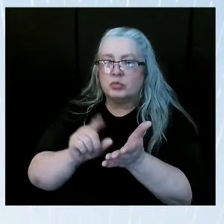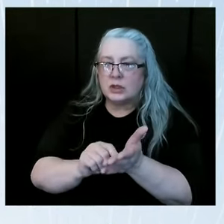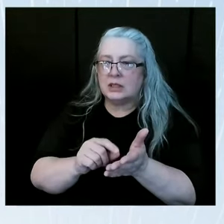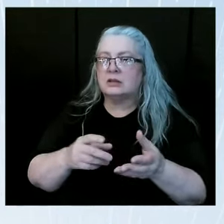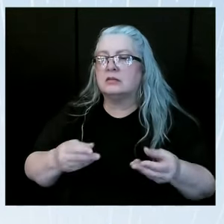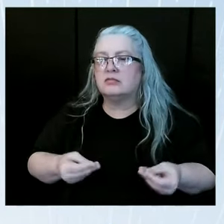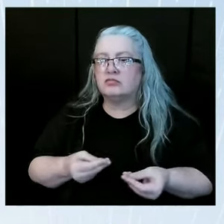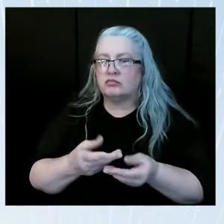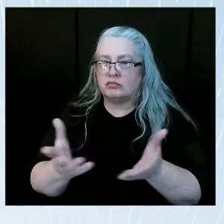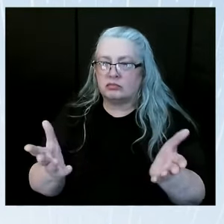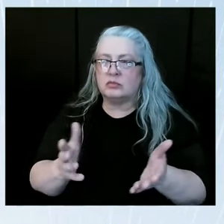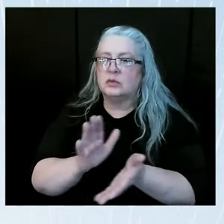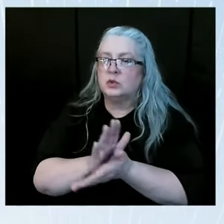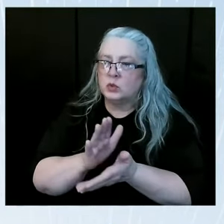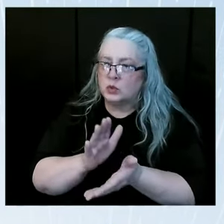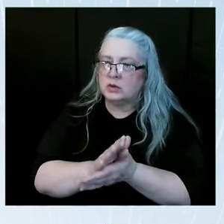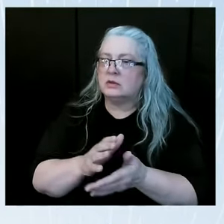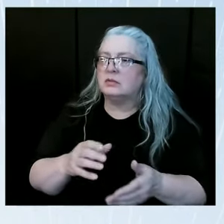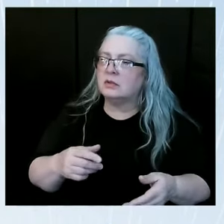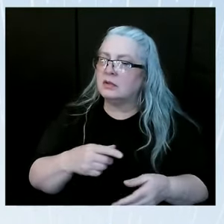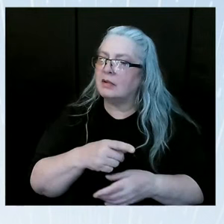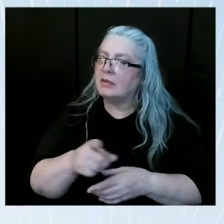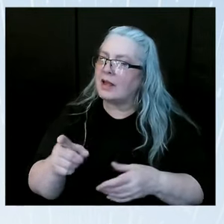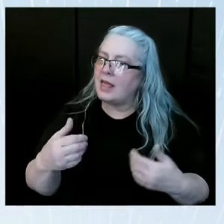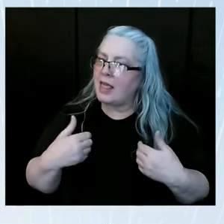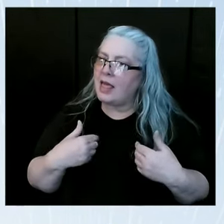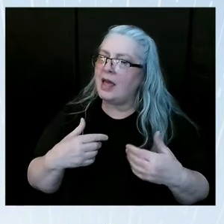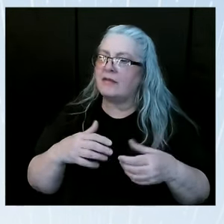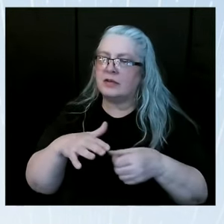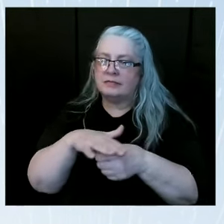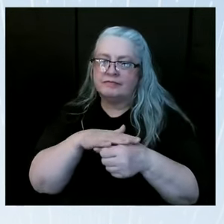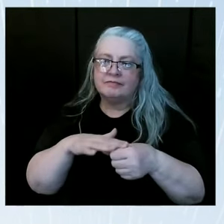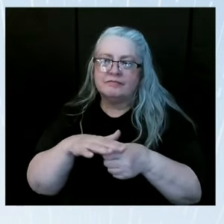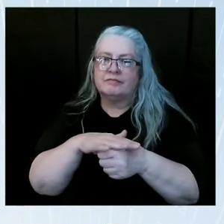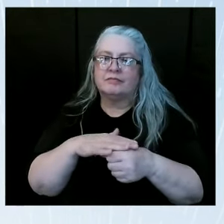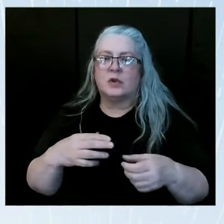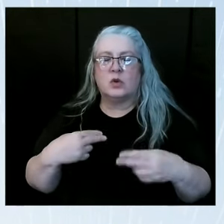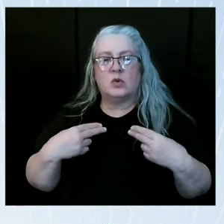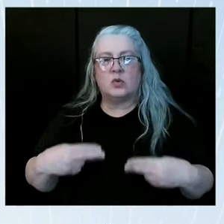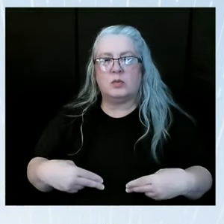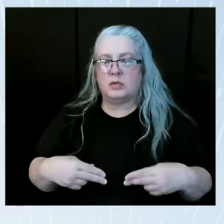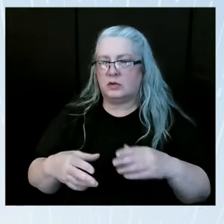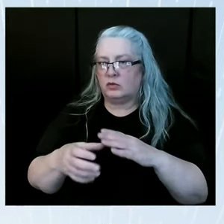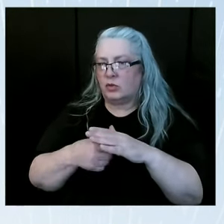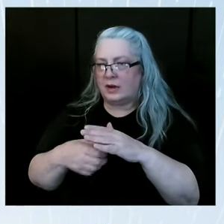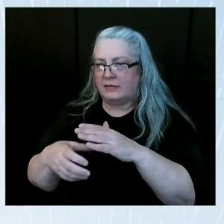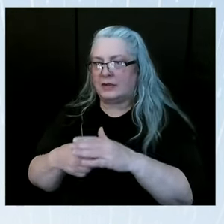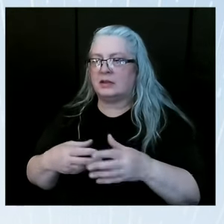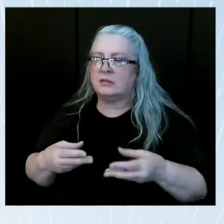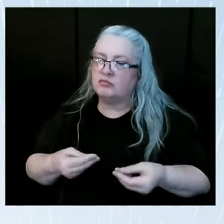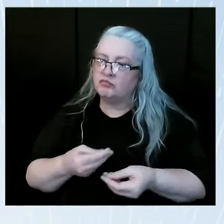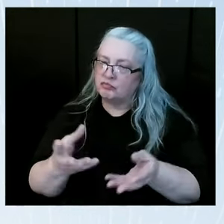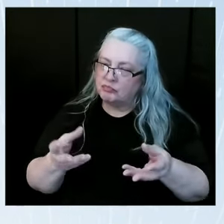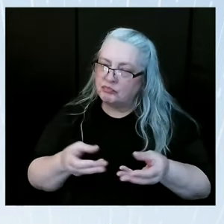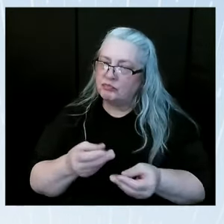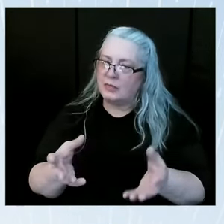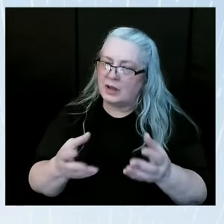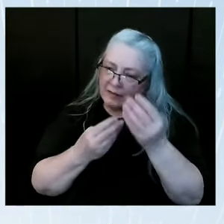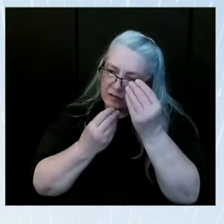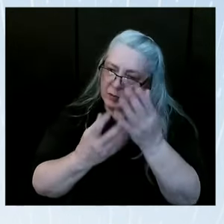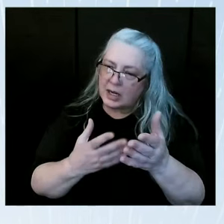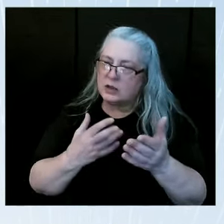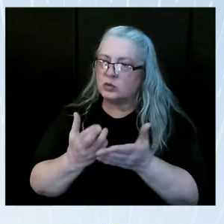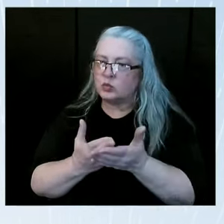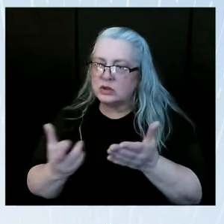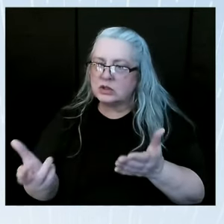and child exploitation by providing the supports and resources that will be most beneficial and helpful at the local level closest to the student.